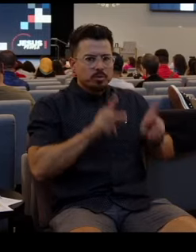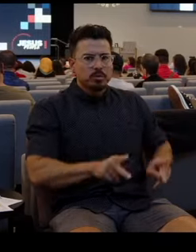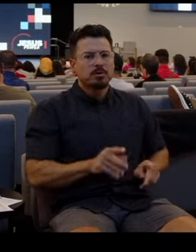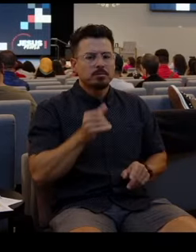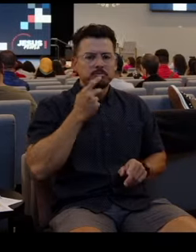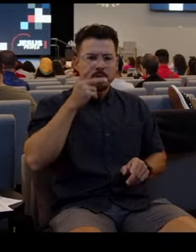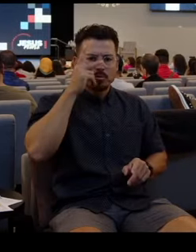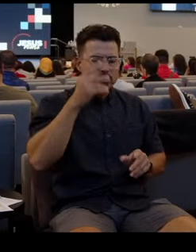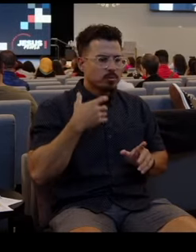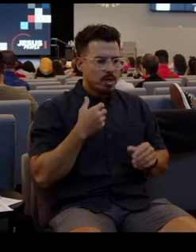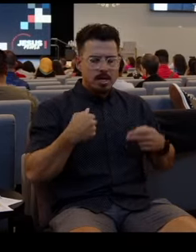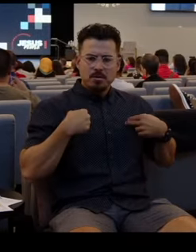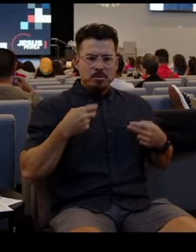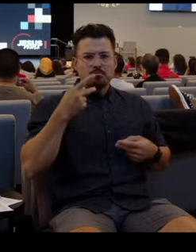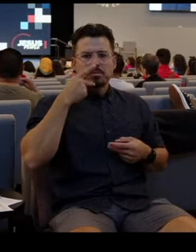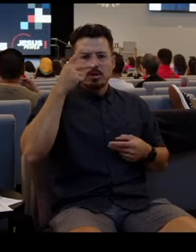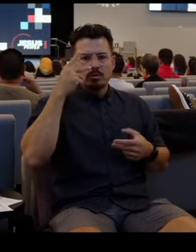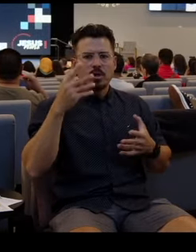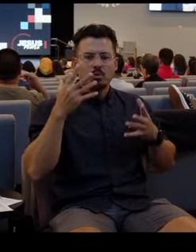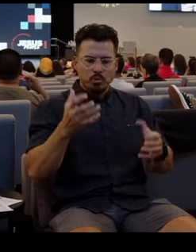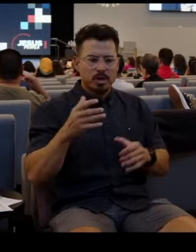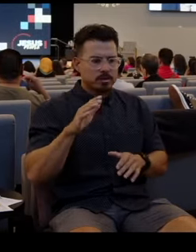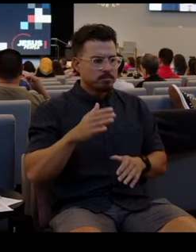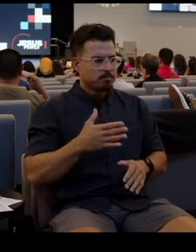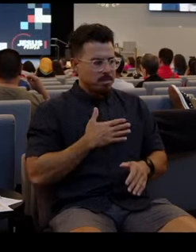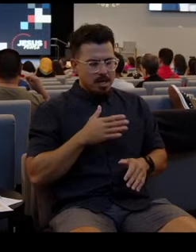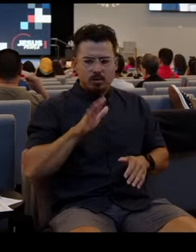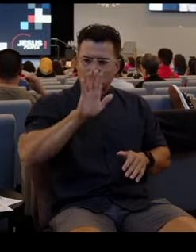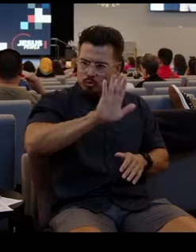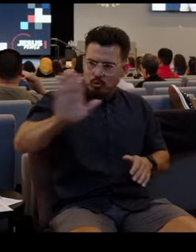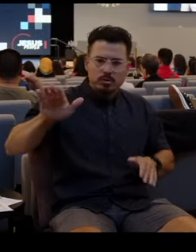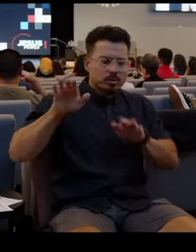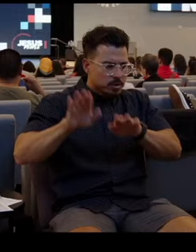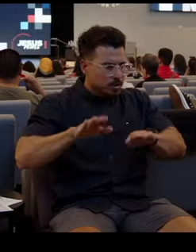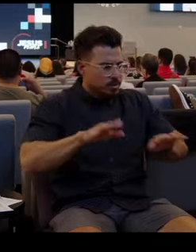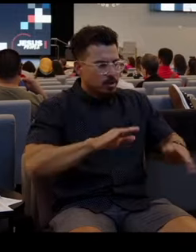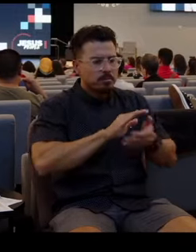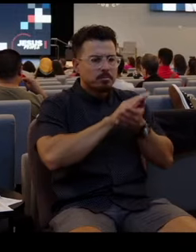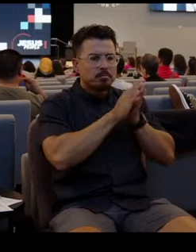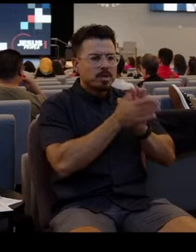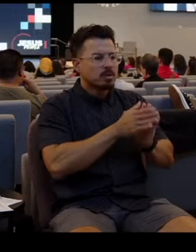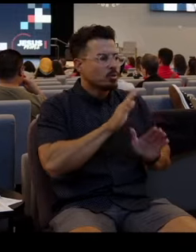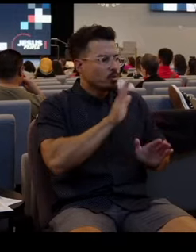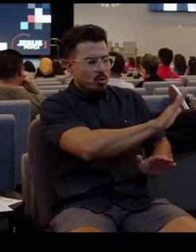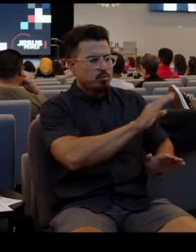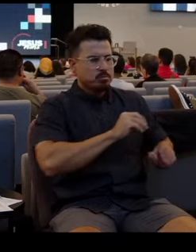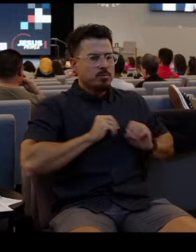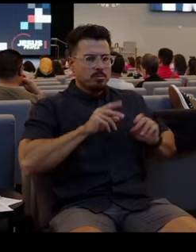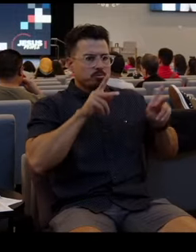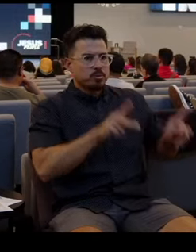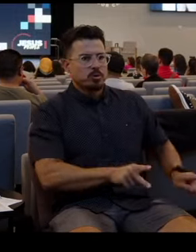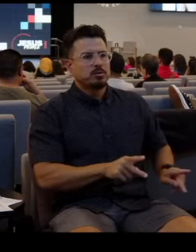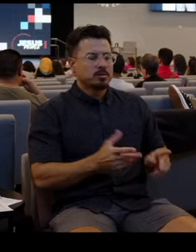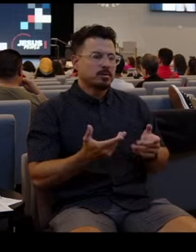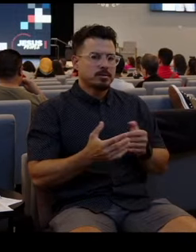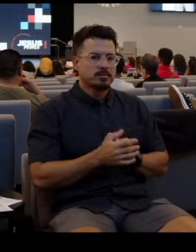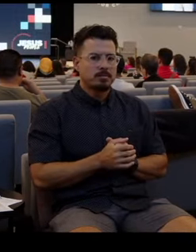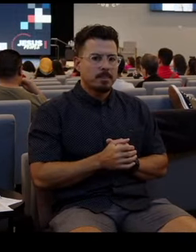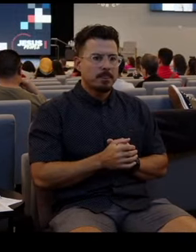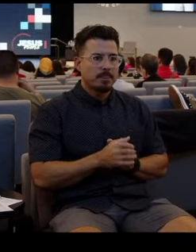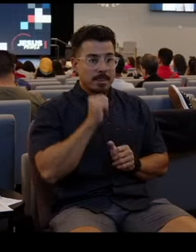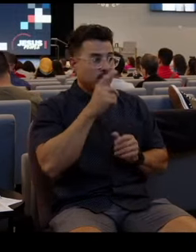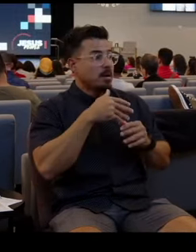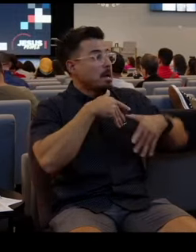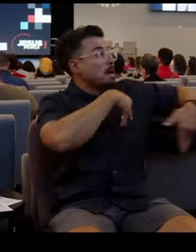Every healthy parent wants their child to be autonomous. I didn't say you never wanted to see them